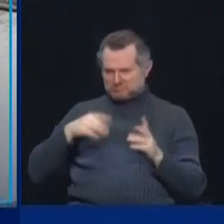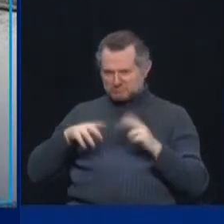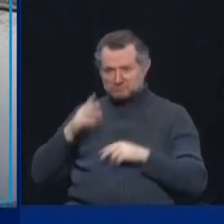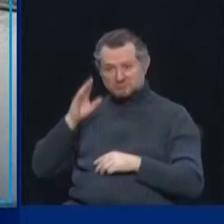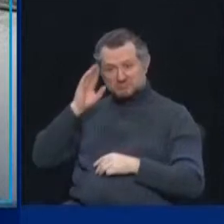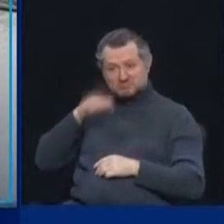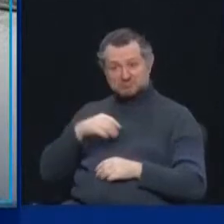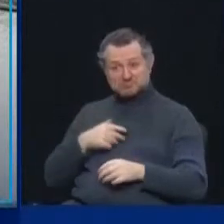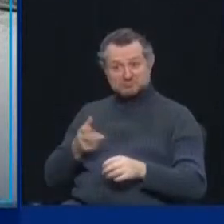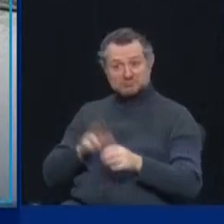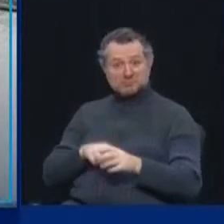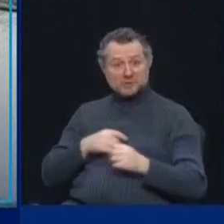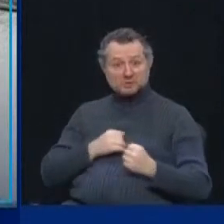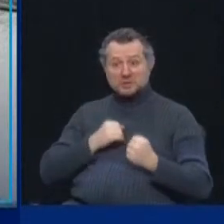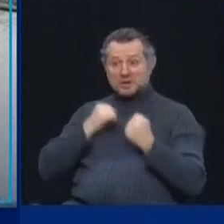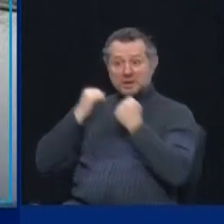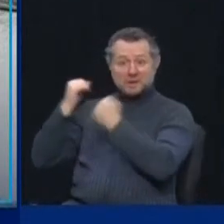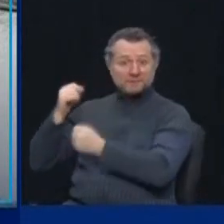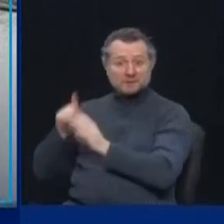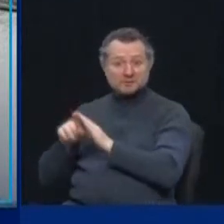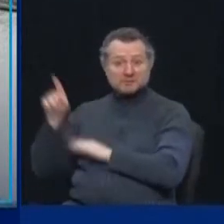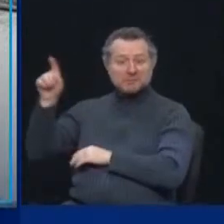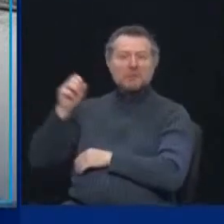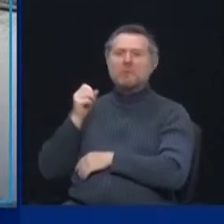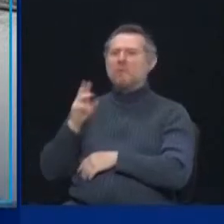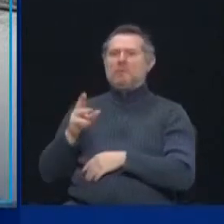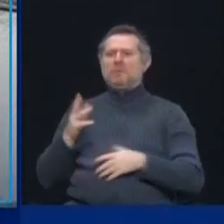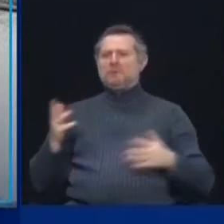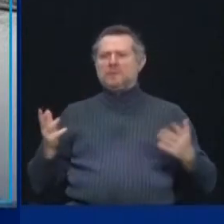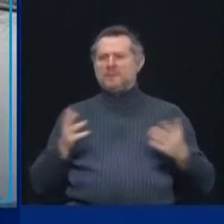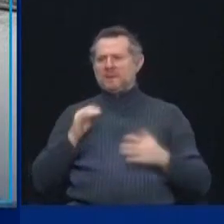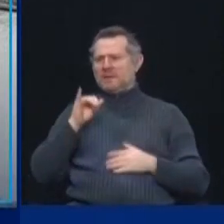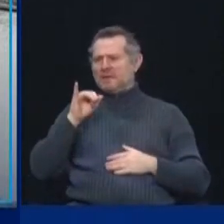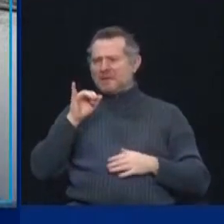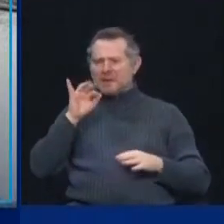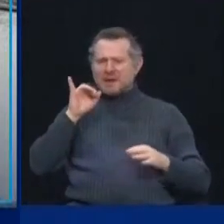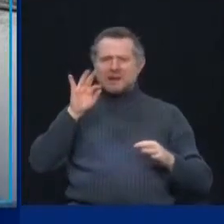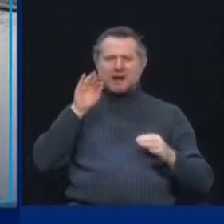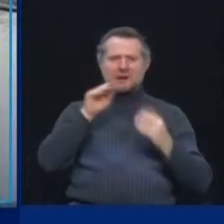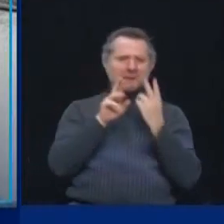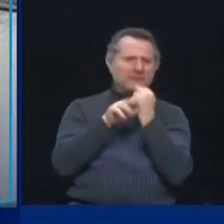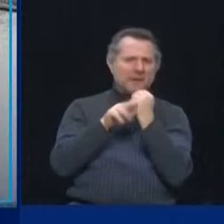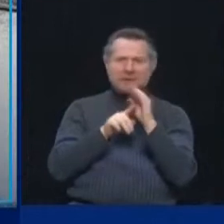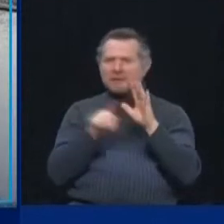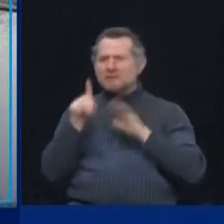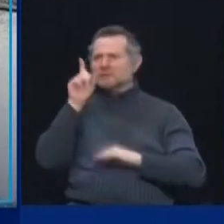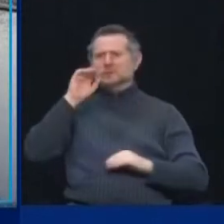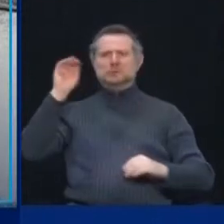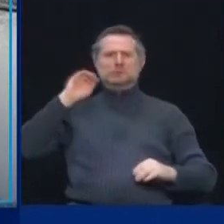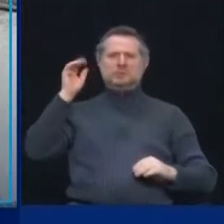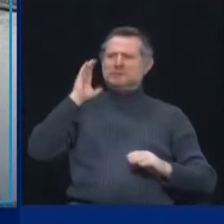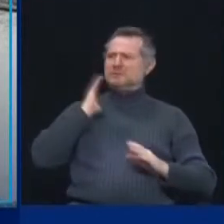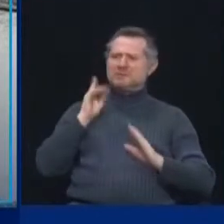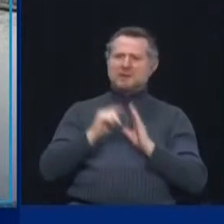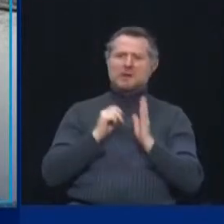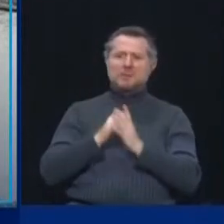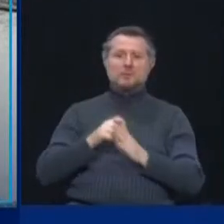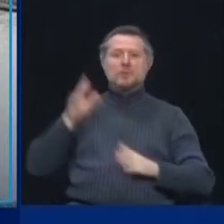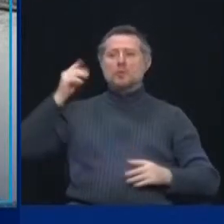up the Hutch? Do I take the thruway? What do I take? No, there's no Hutch, there is no thruway. We're going to build a